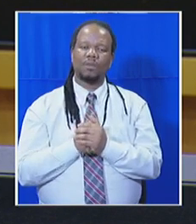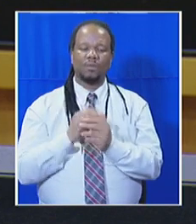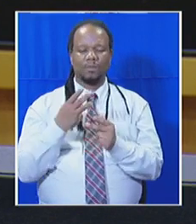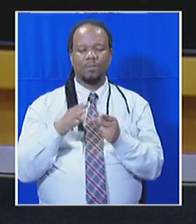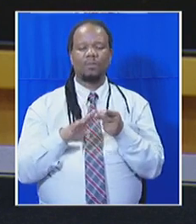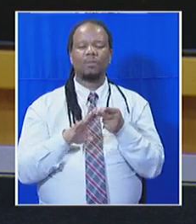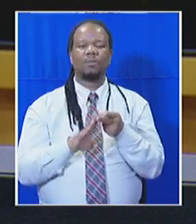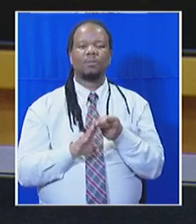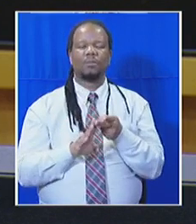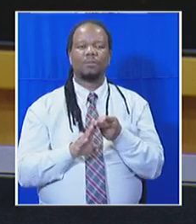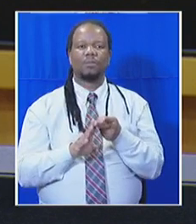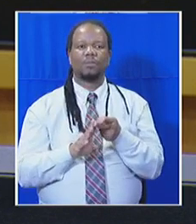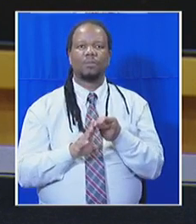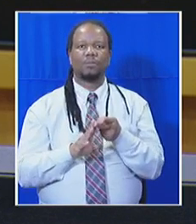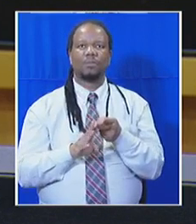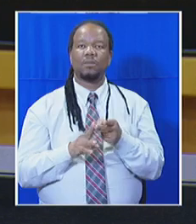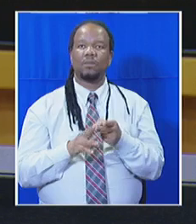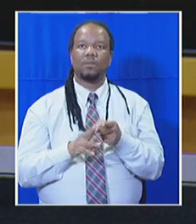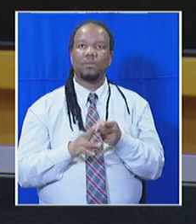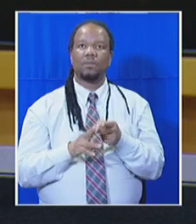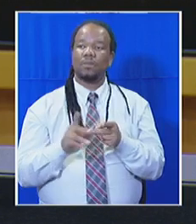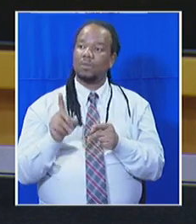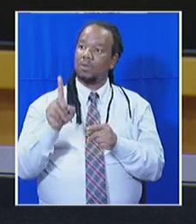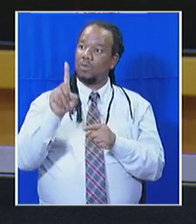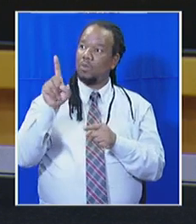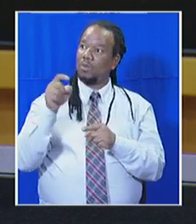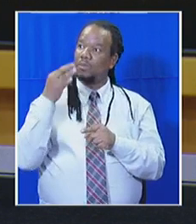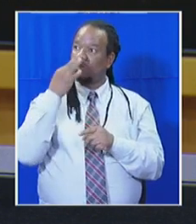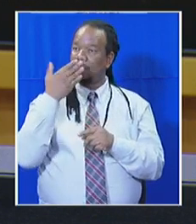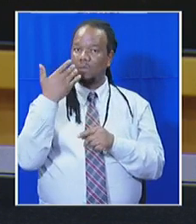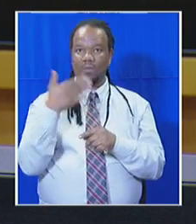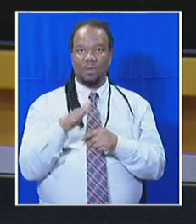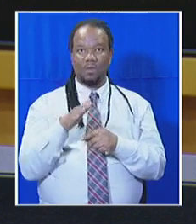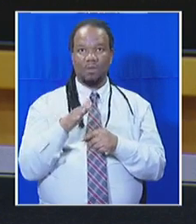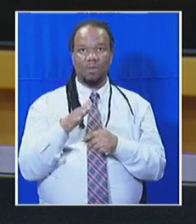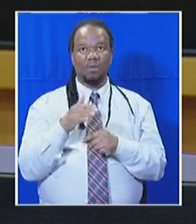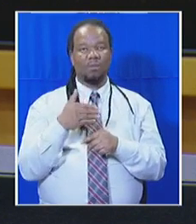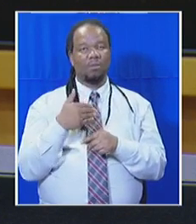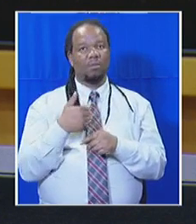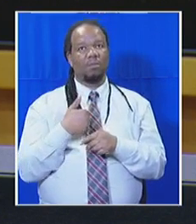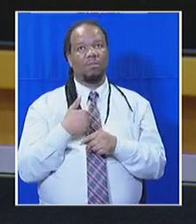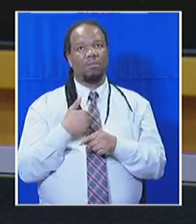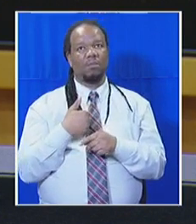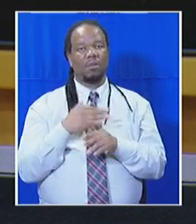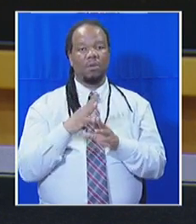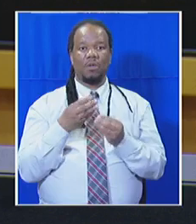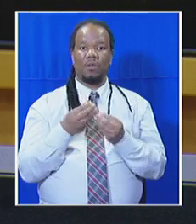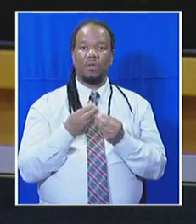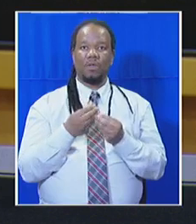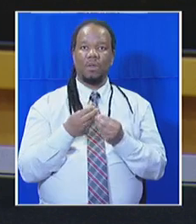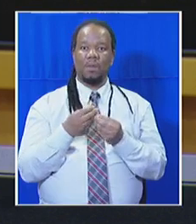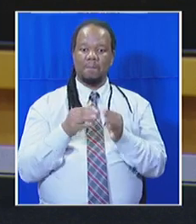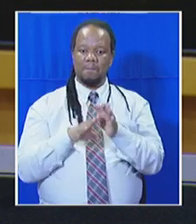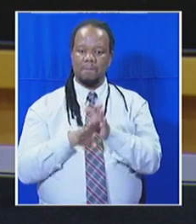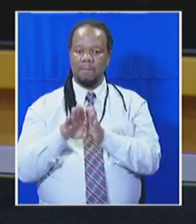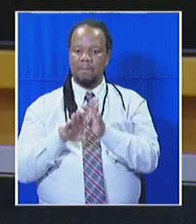Secondly, on the question that you have mentioned, I wouldn't say that they've moved entirely